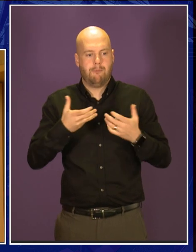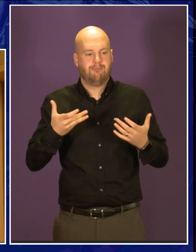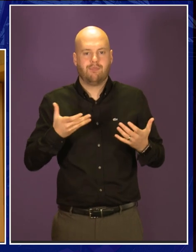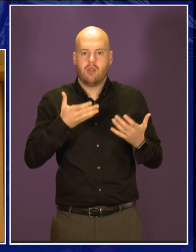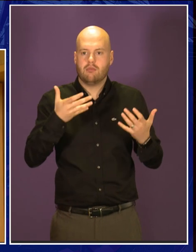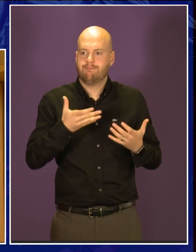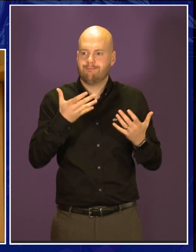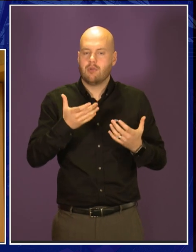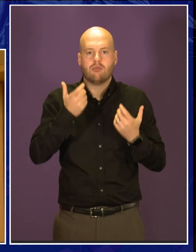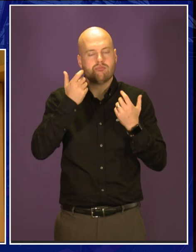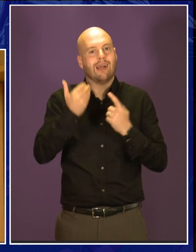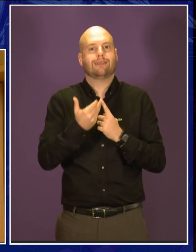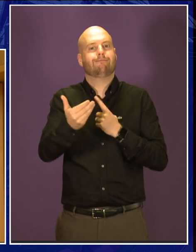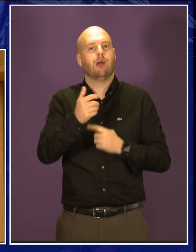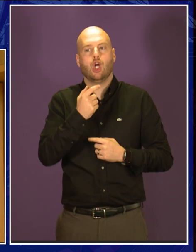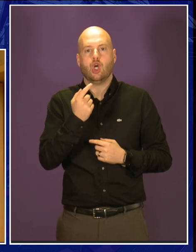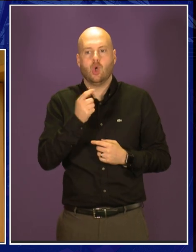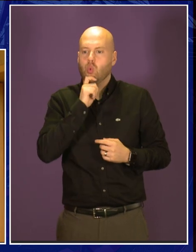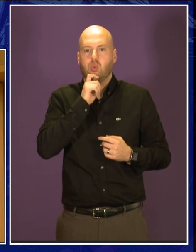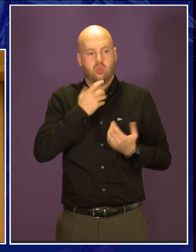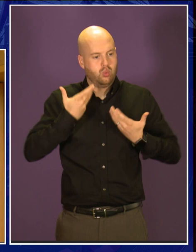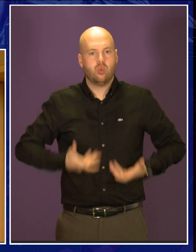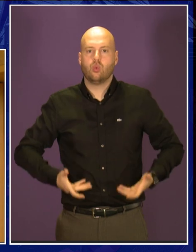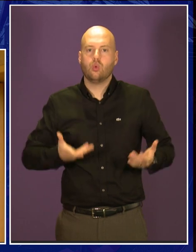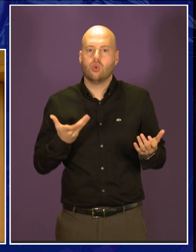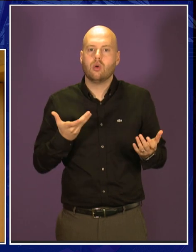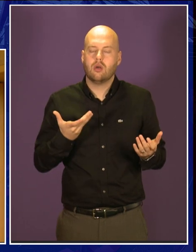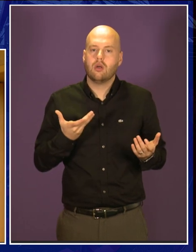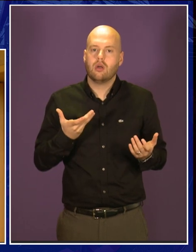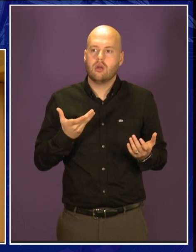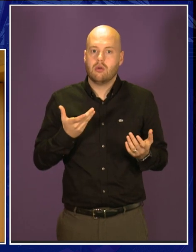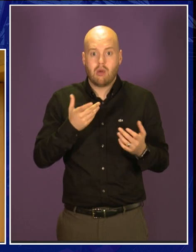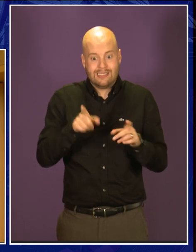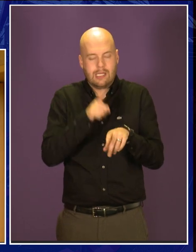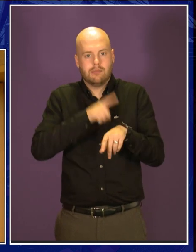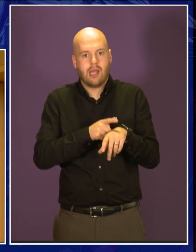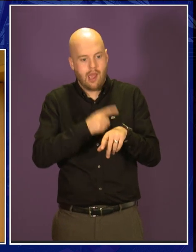who we are, but also creating or making knowledge. And for me,